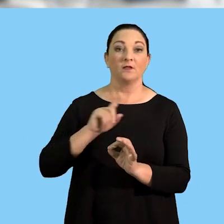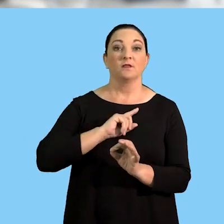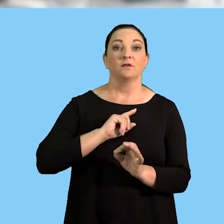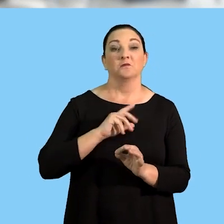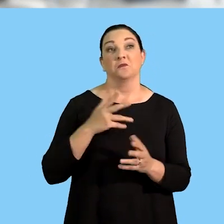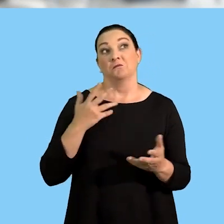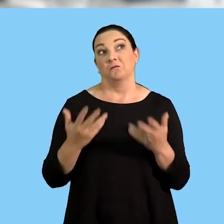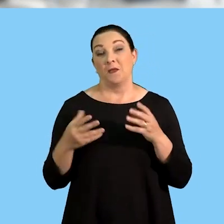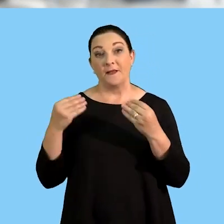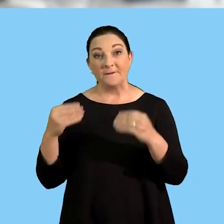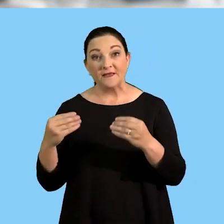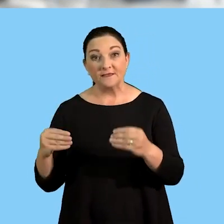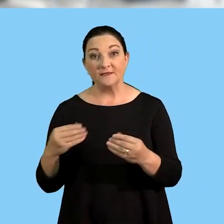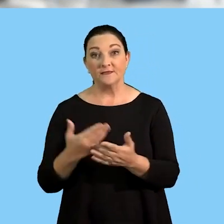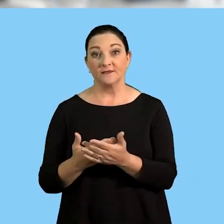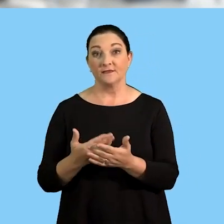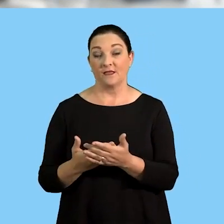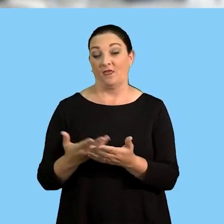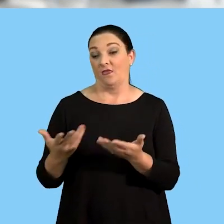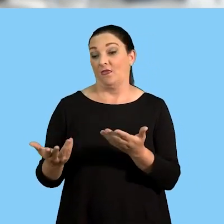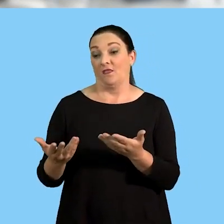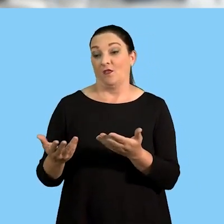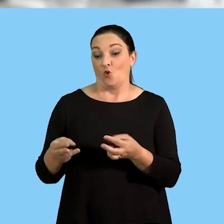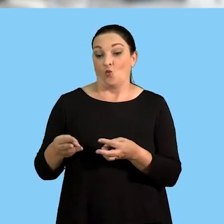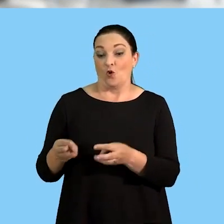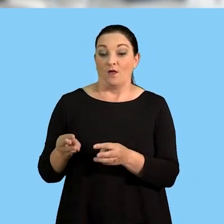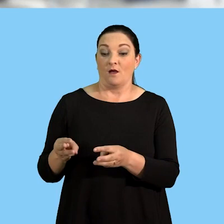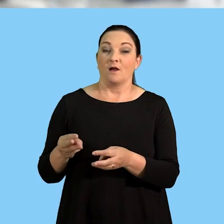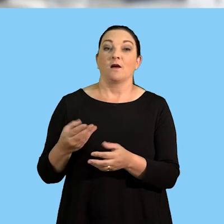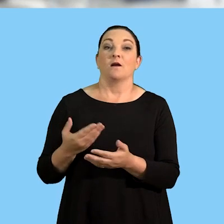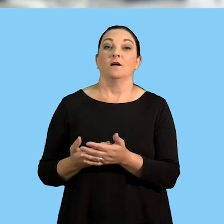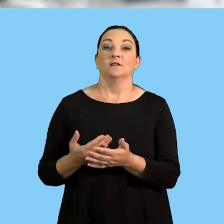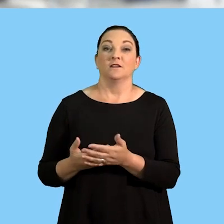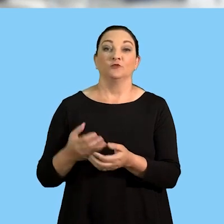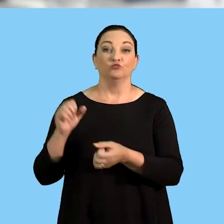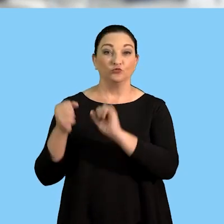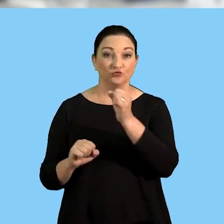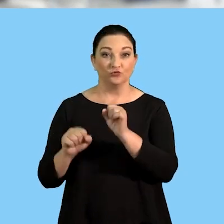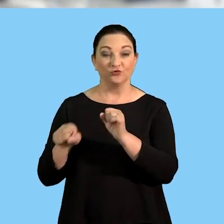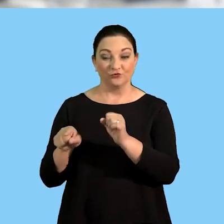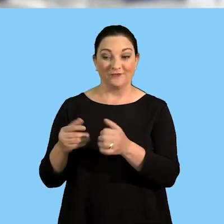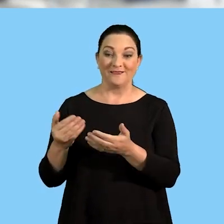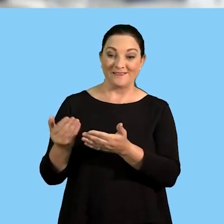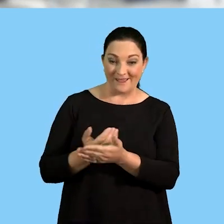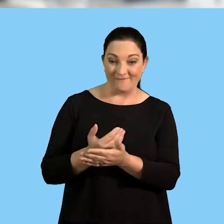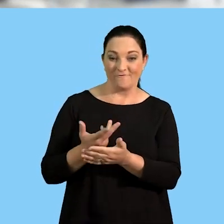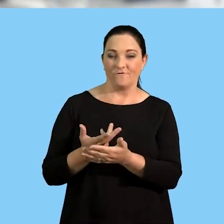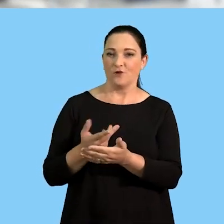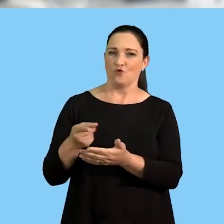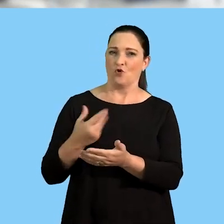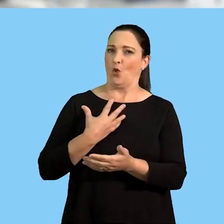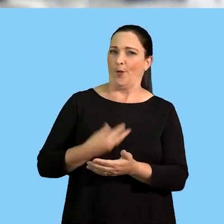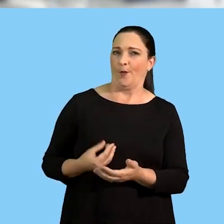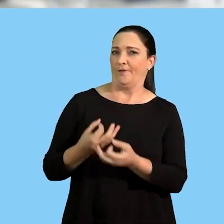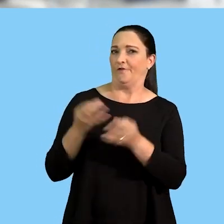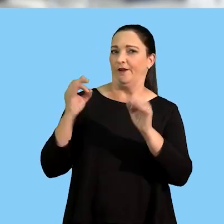businesses should have ways in which they are ensuring that all the machines that are used in the business are safe and free from